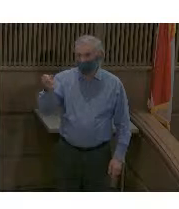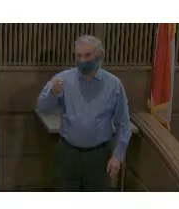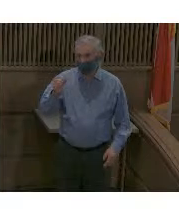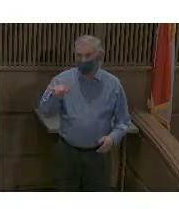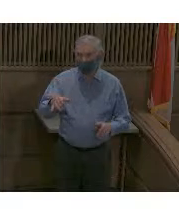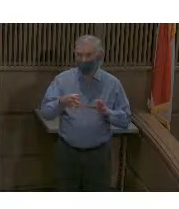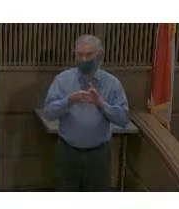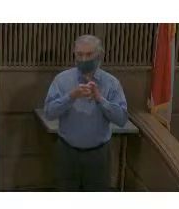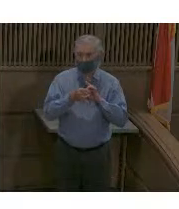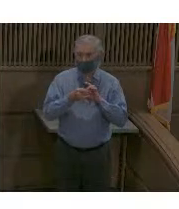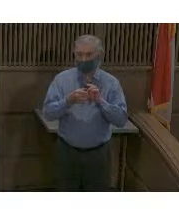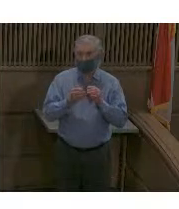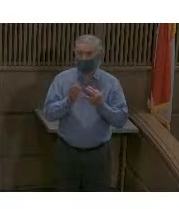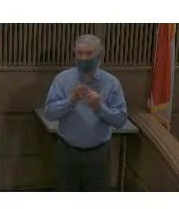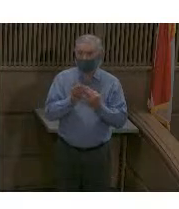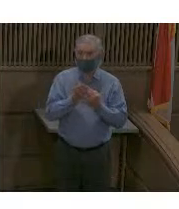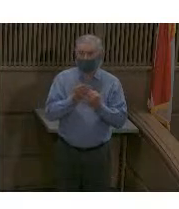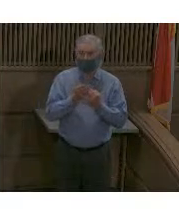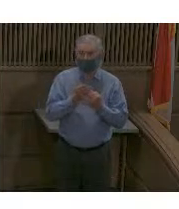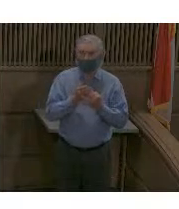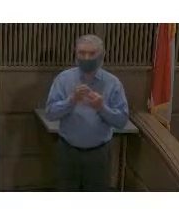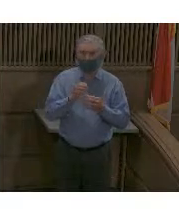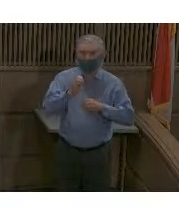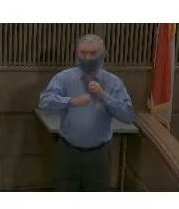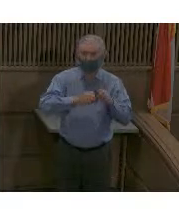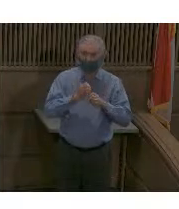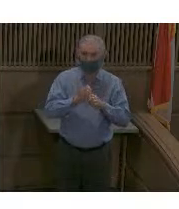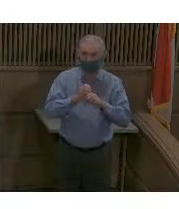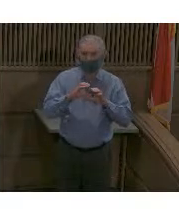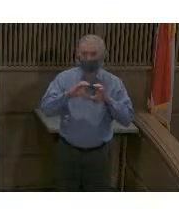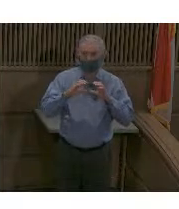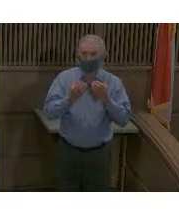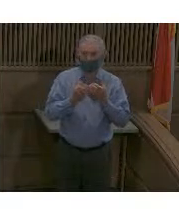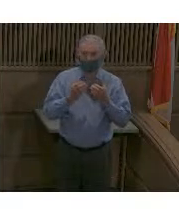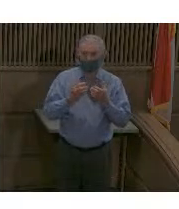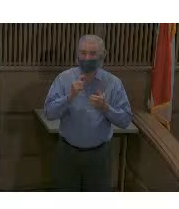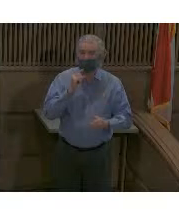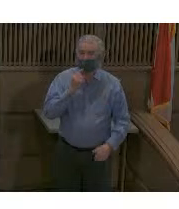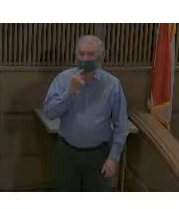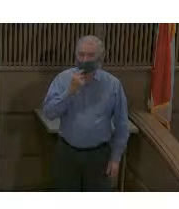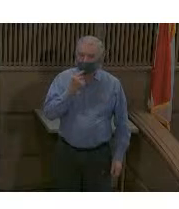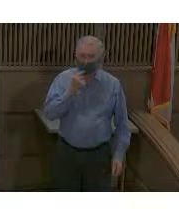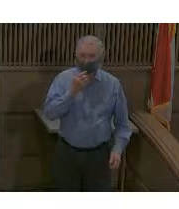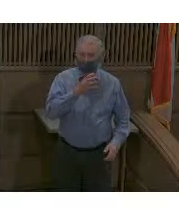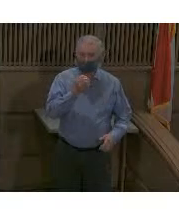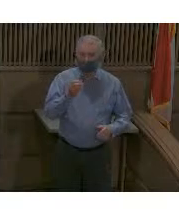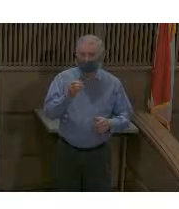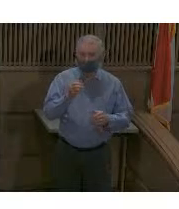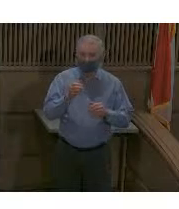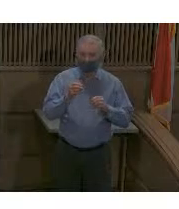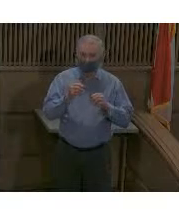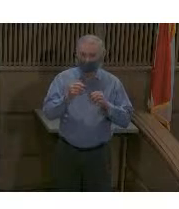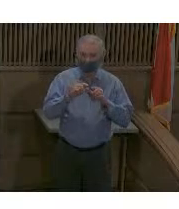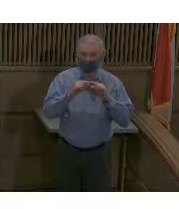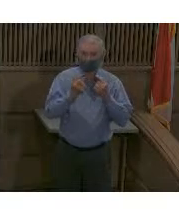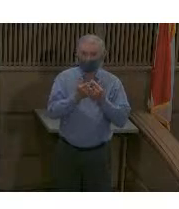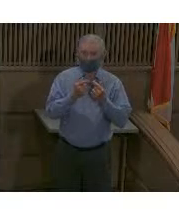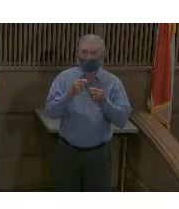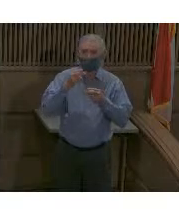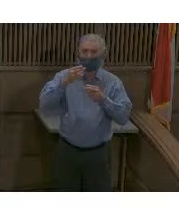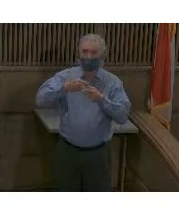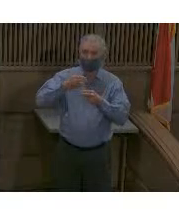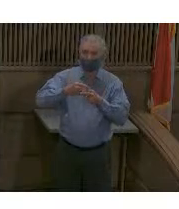partnership between the Exchange Club Fair, Public Health, and an organization called